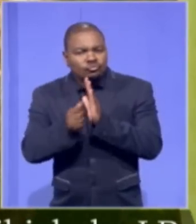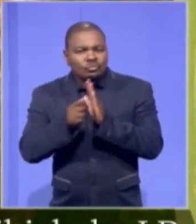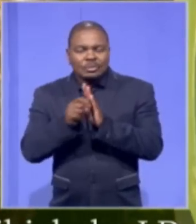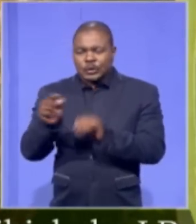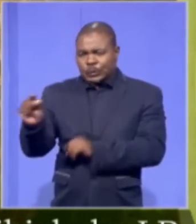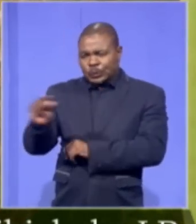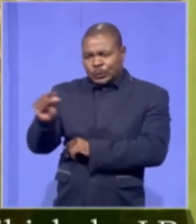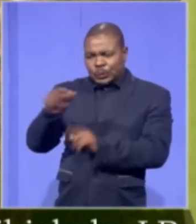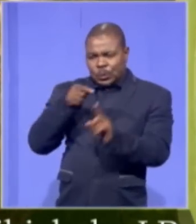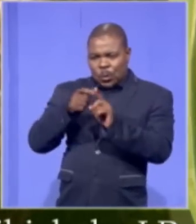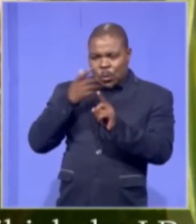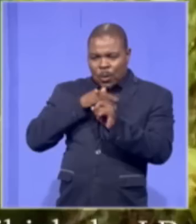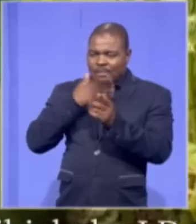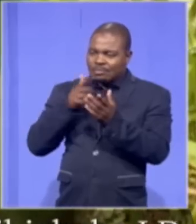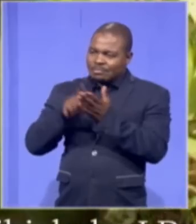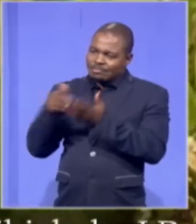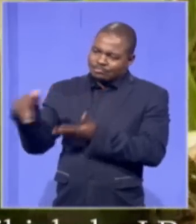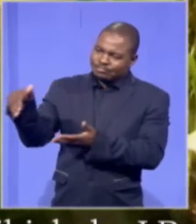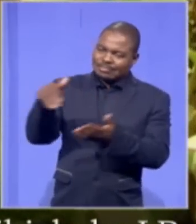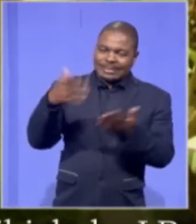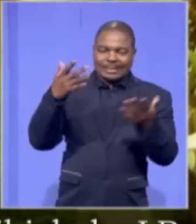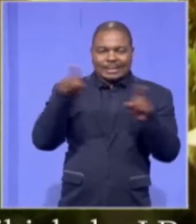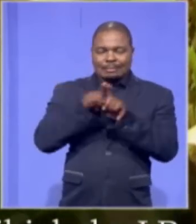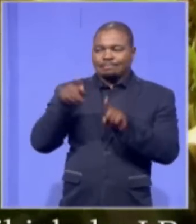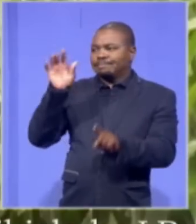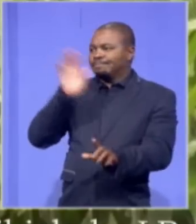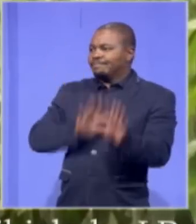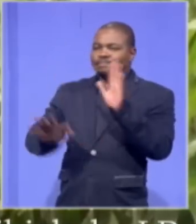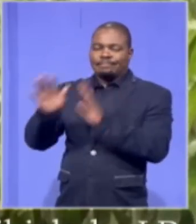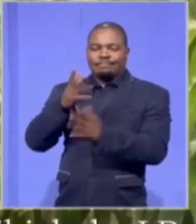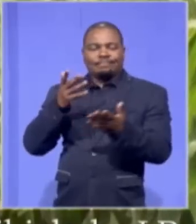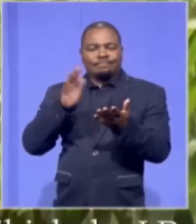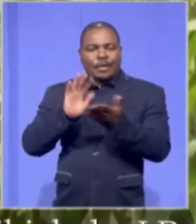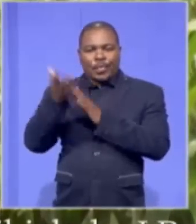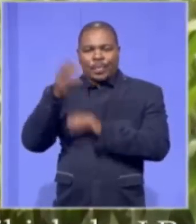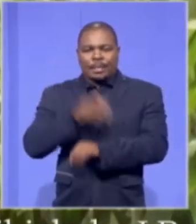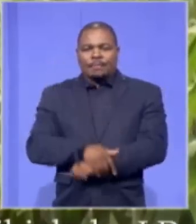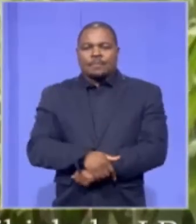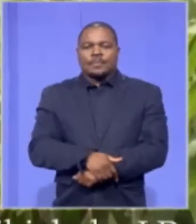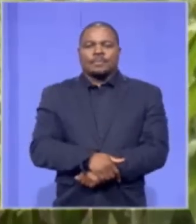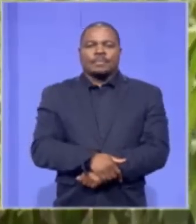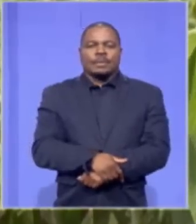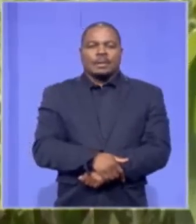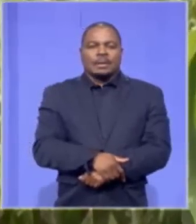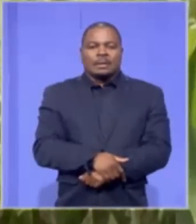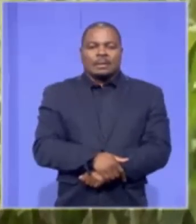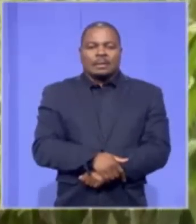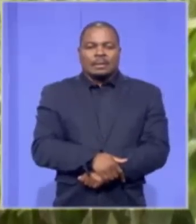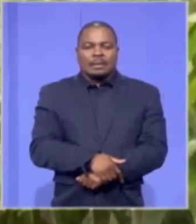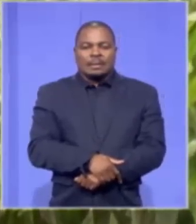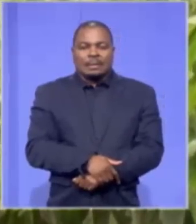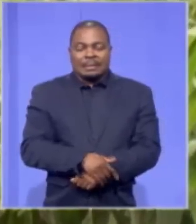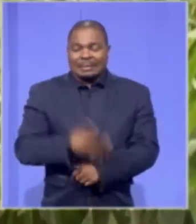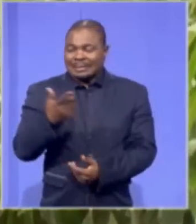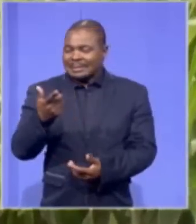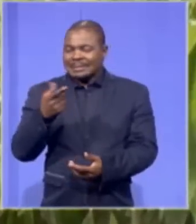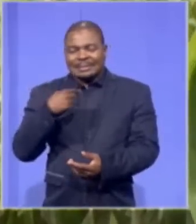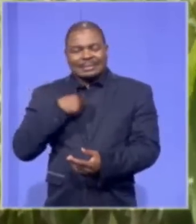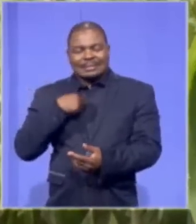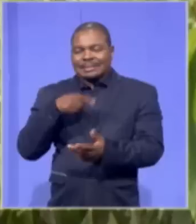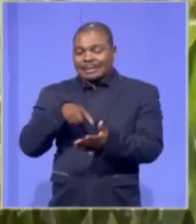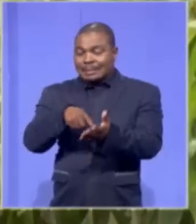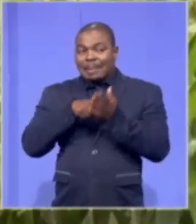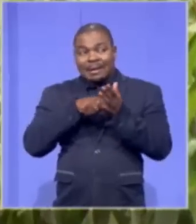ke dibeke tše mmalwa go bunwa le yona e amegile gampe. So it's difficult to meet the demand because majority